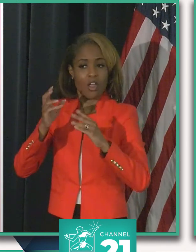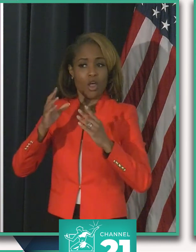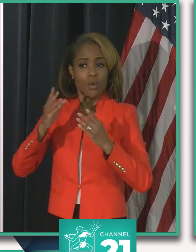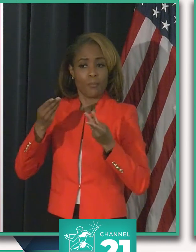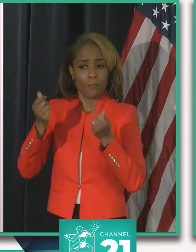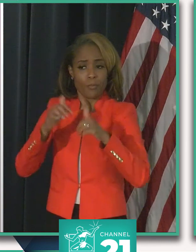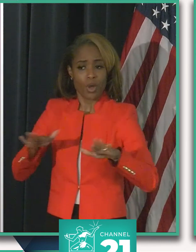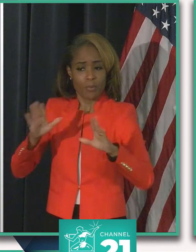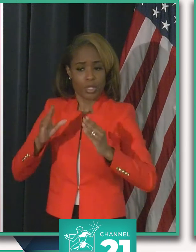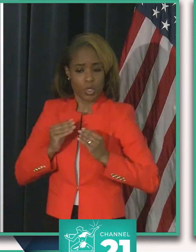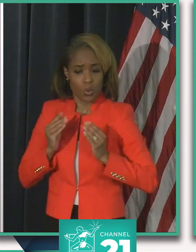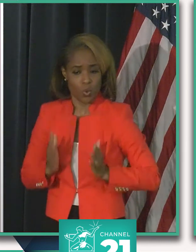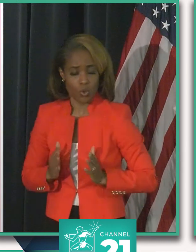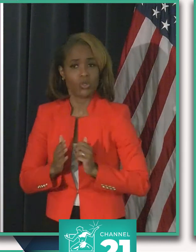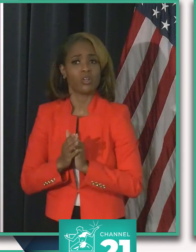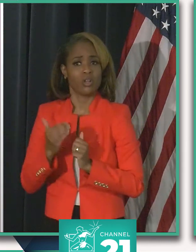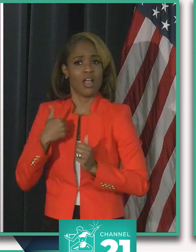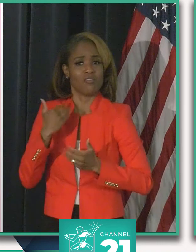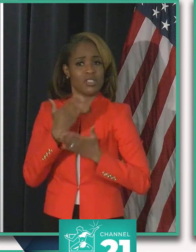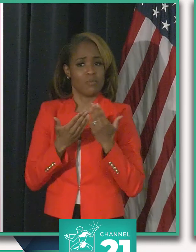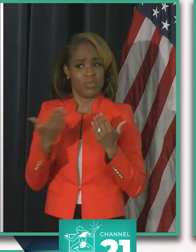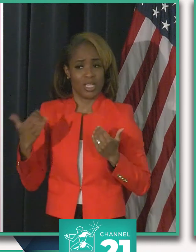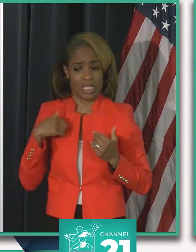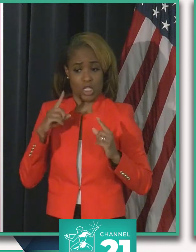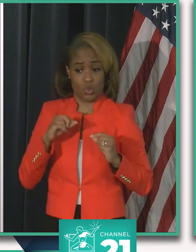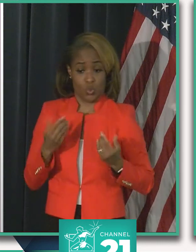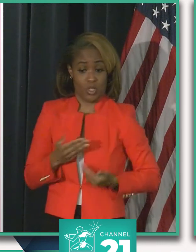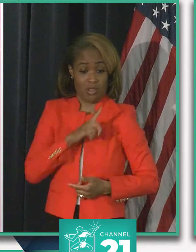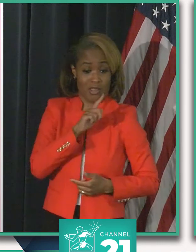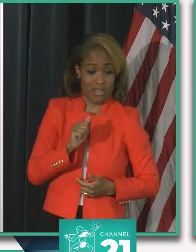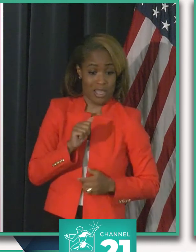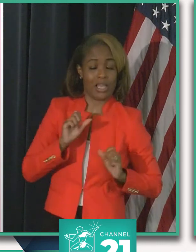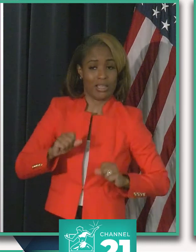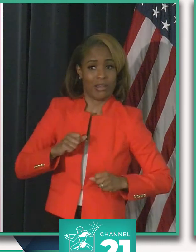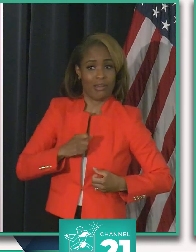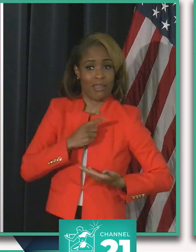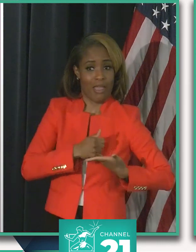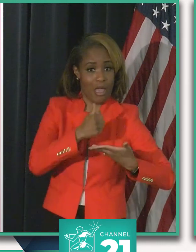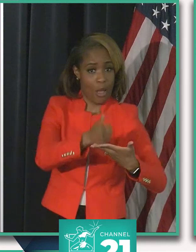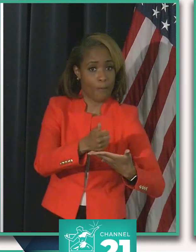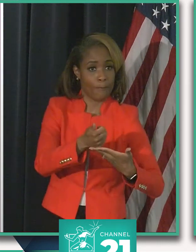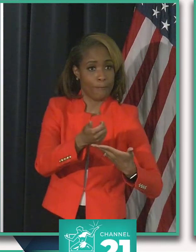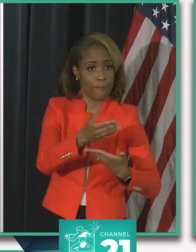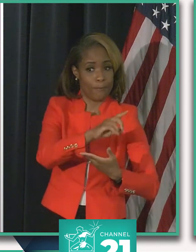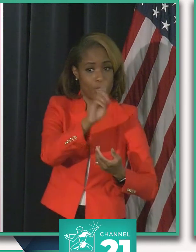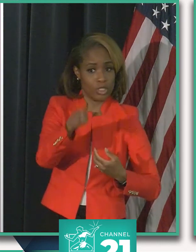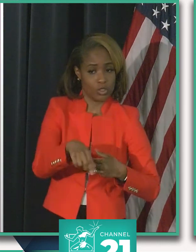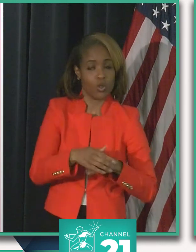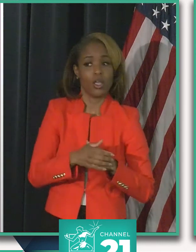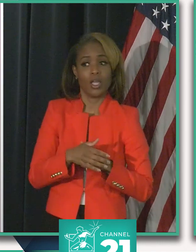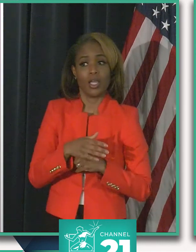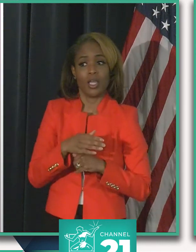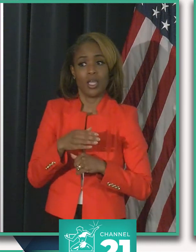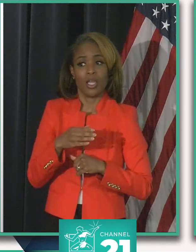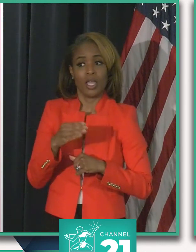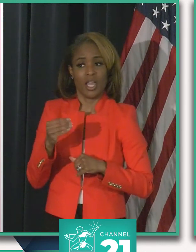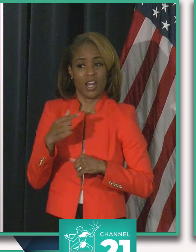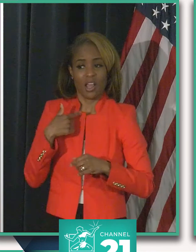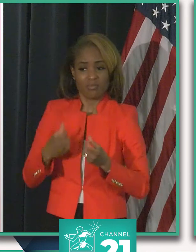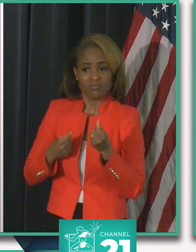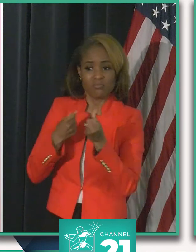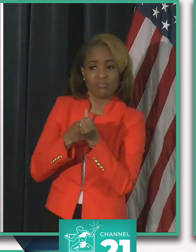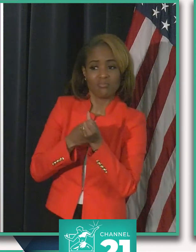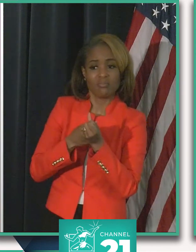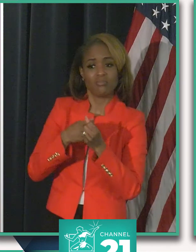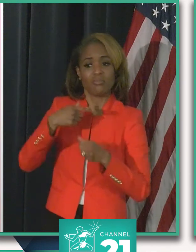your rental properties there, there are some things that I do here that I can actually help you with there. I'm a big fan of peer and